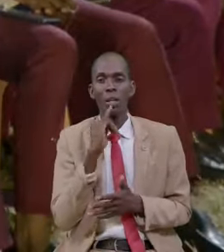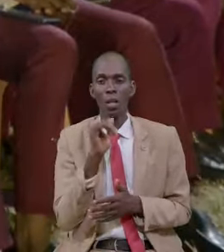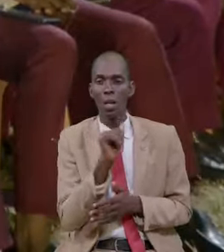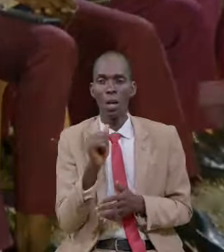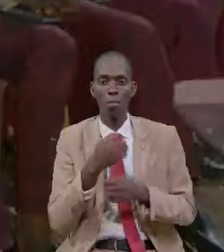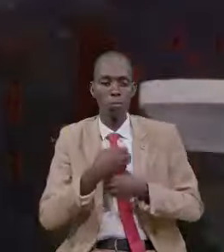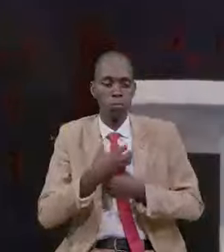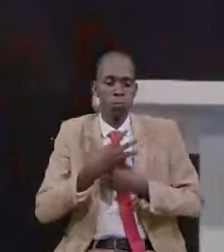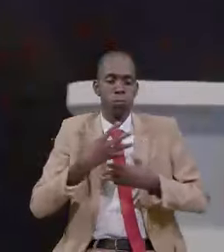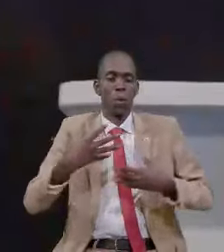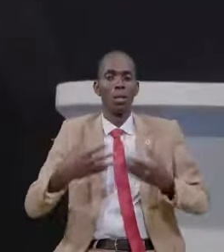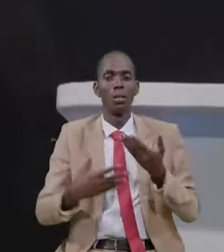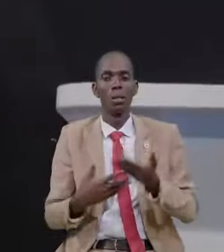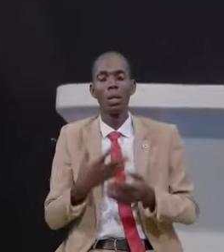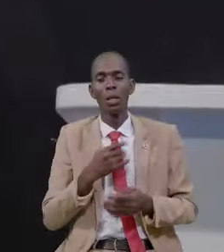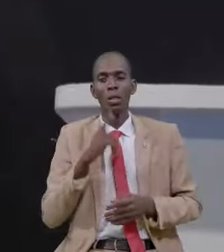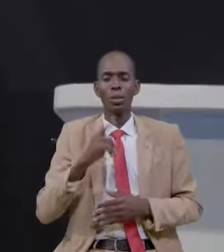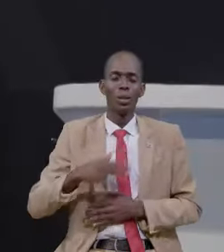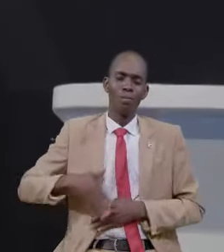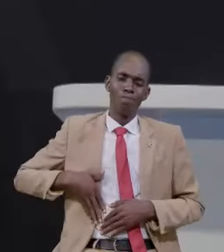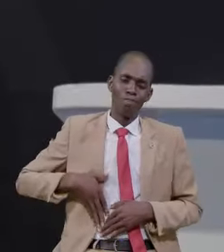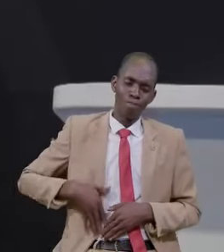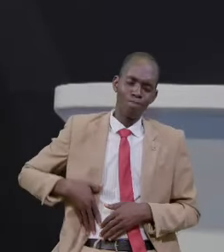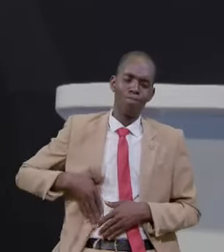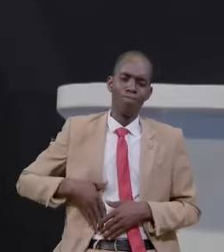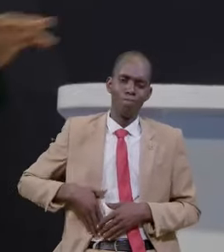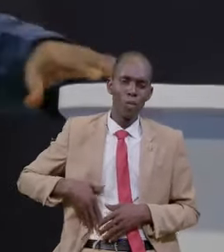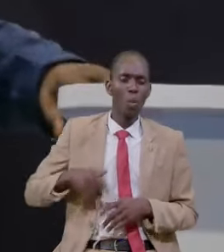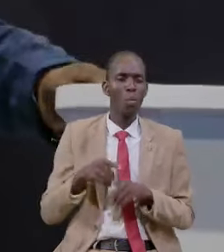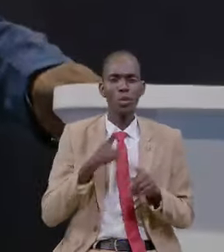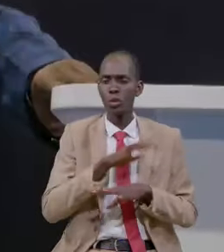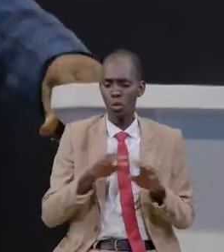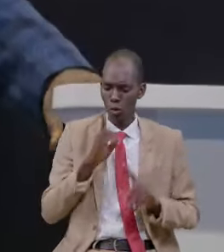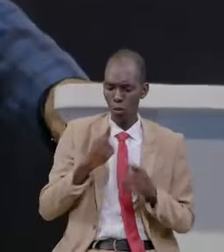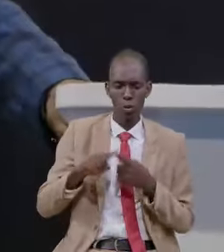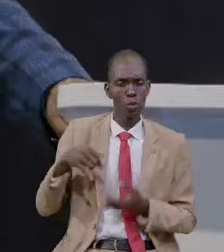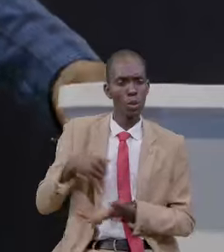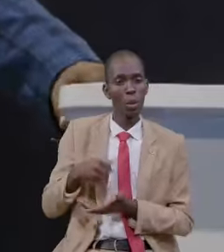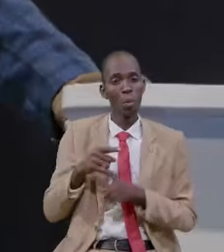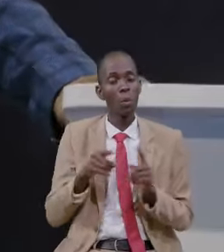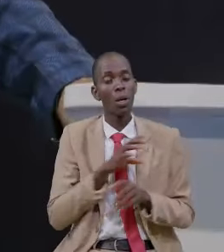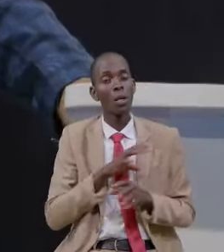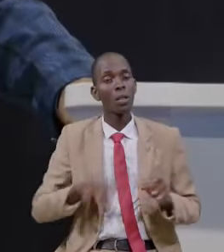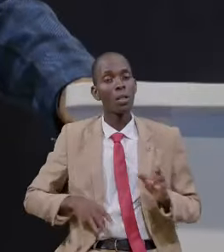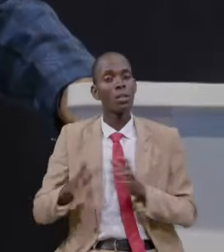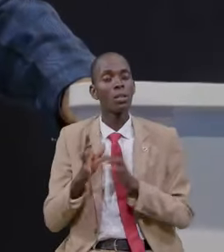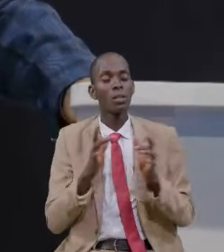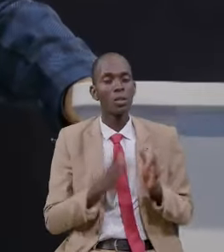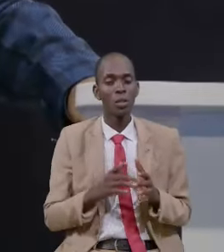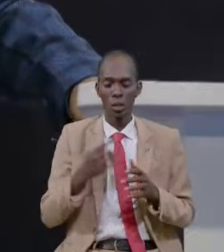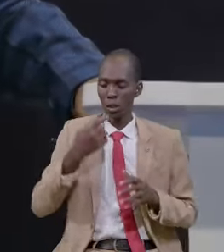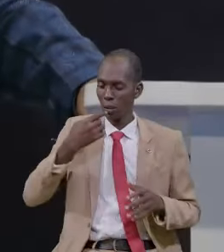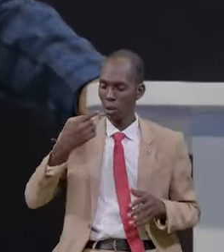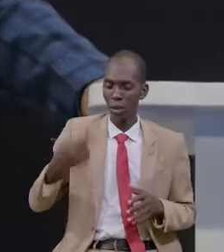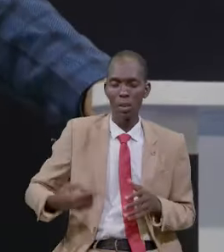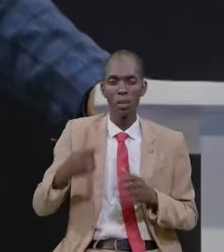and you rub it, you press it, but you don't speak to it. But Christ Jesus, he speaks to